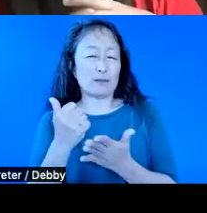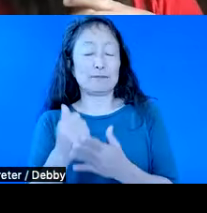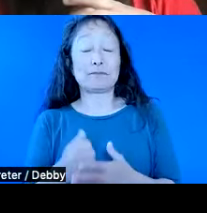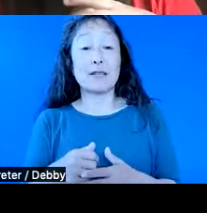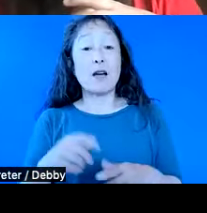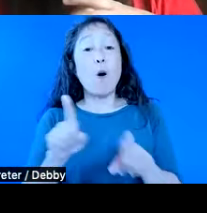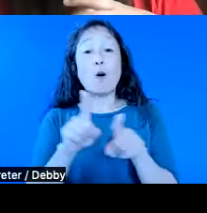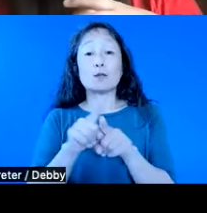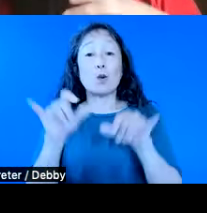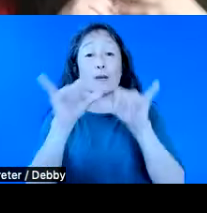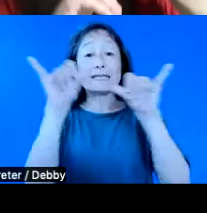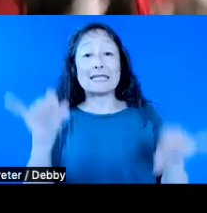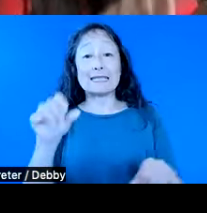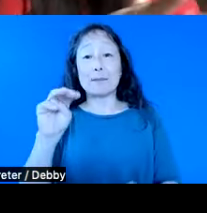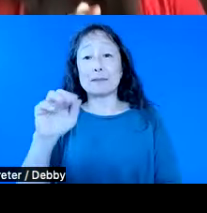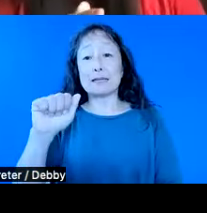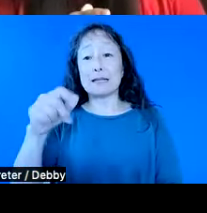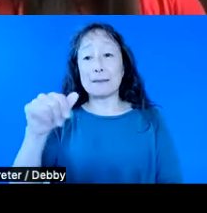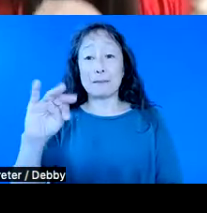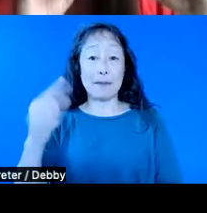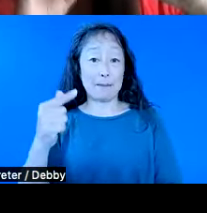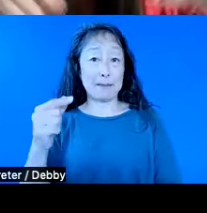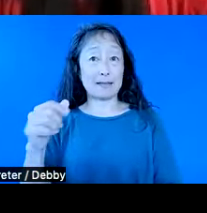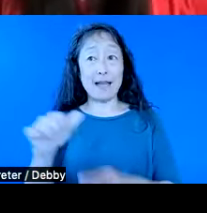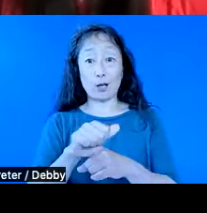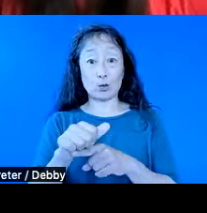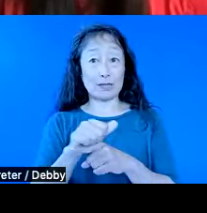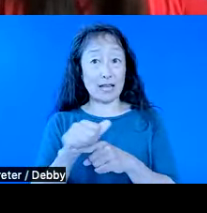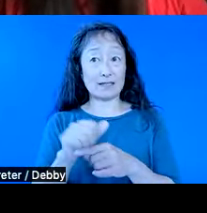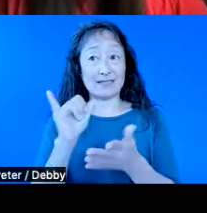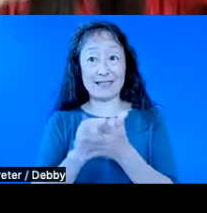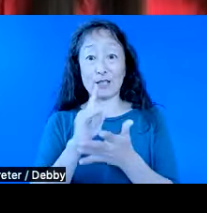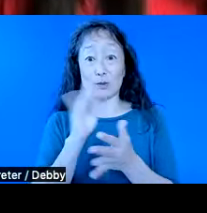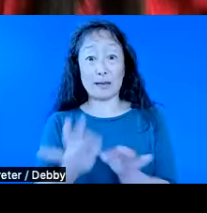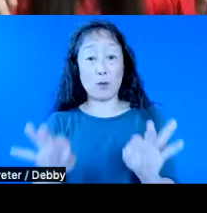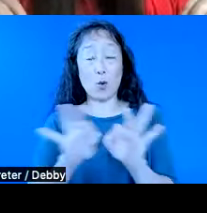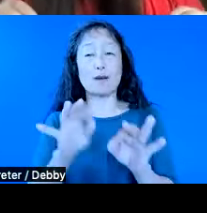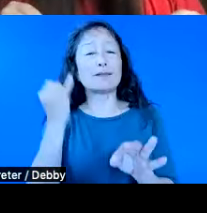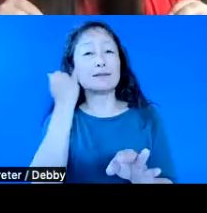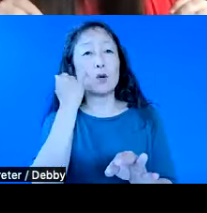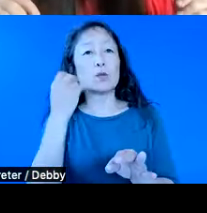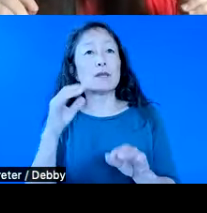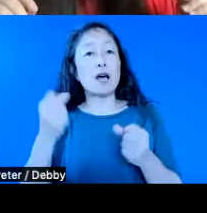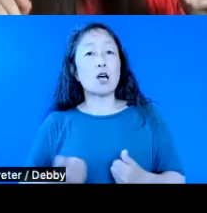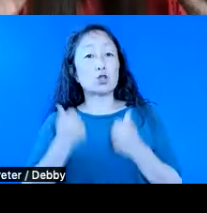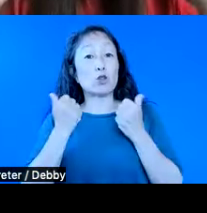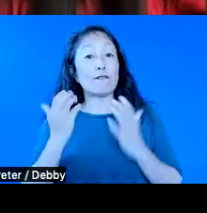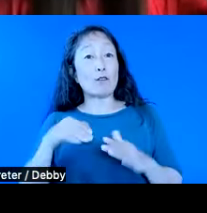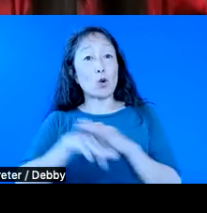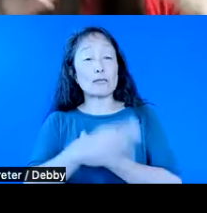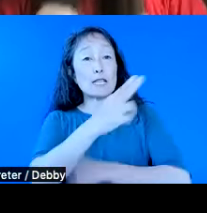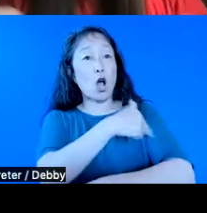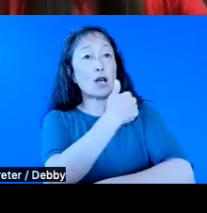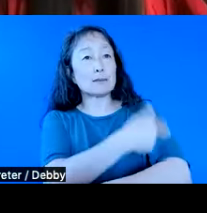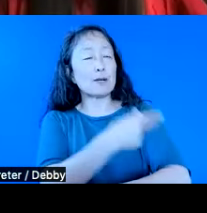the moment a survivor, you know, walks into the hospital, what happens? And really, you know, it's great if you can have somebody who's